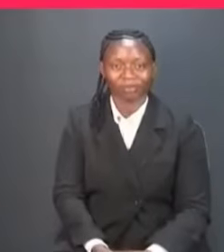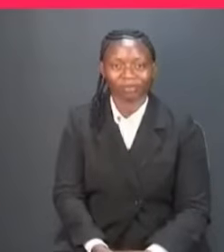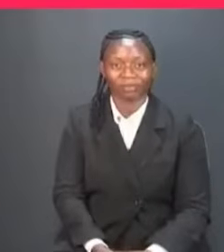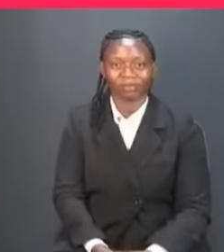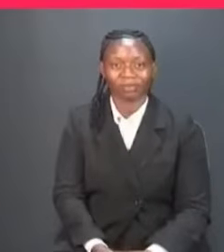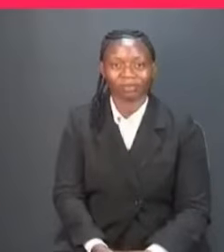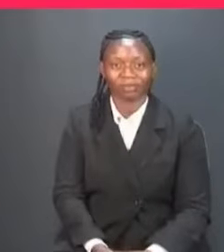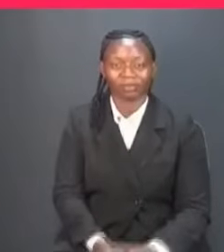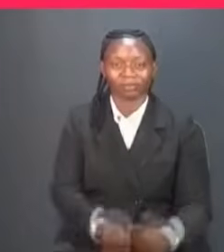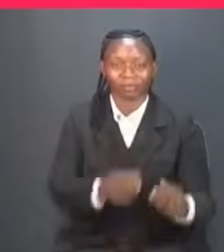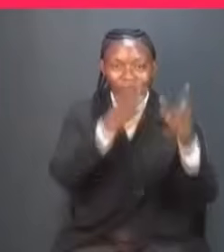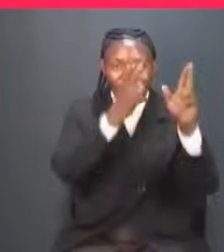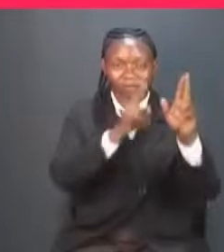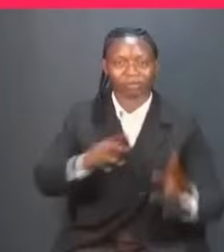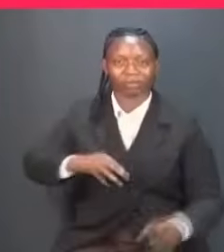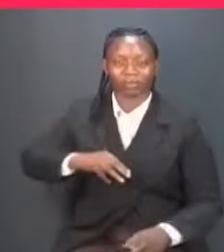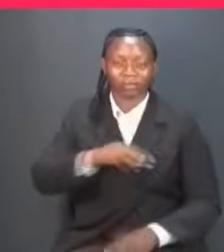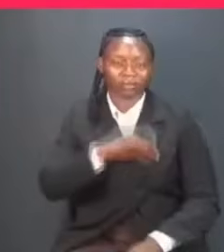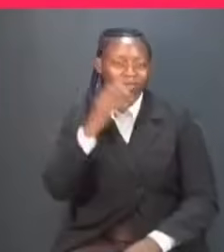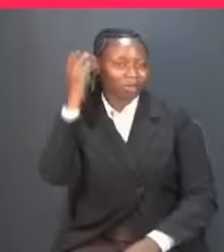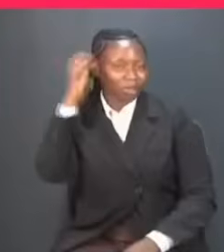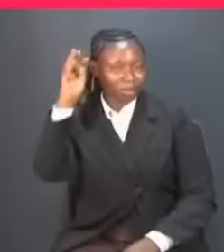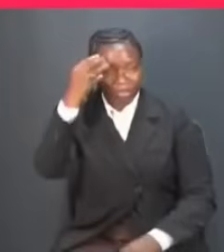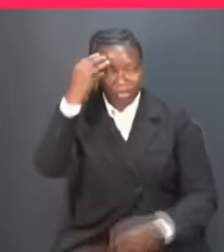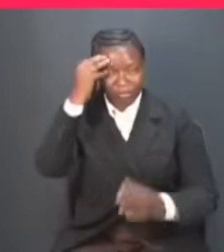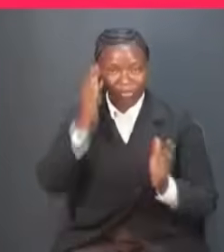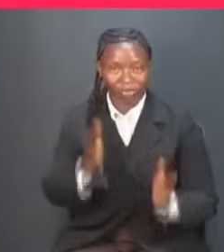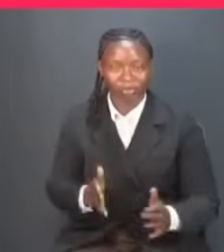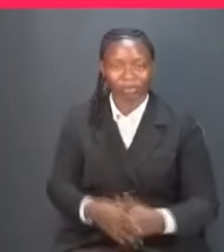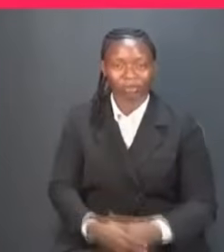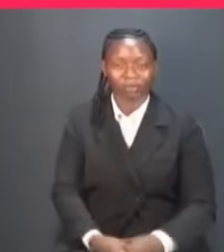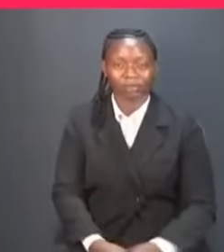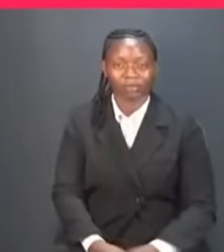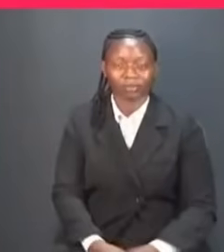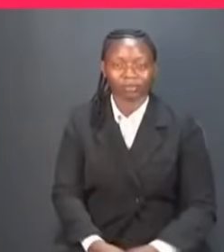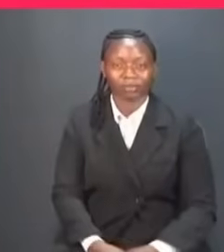Yes, honorable members, you've heard the minister.